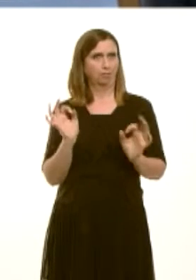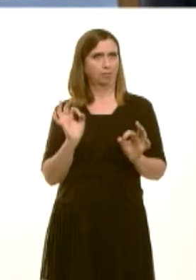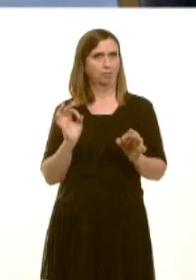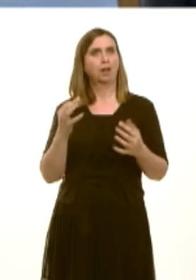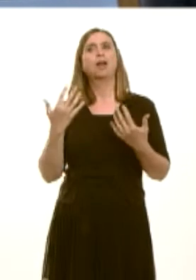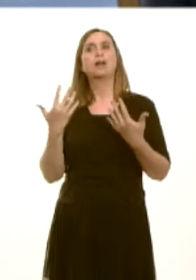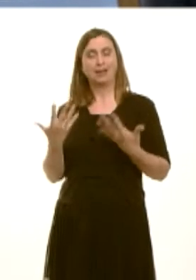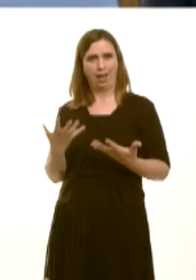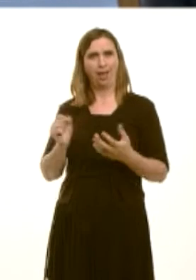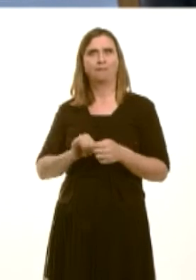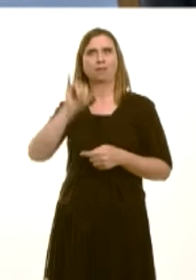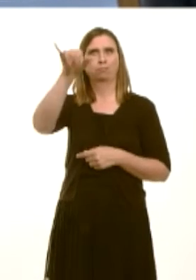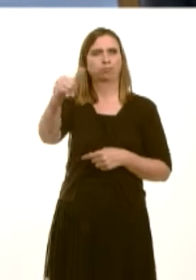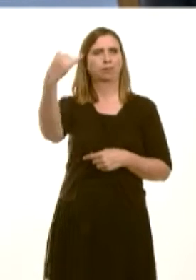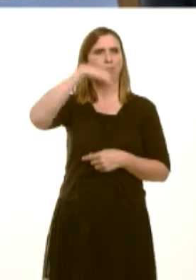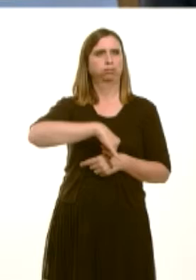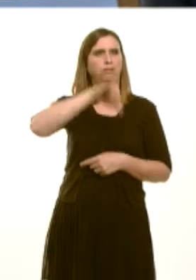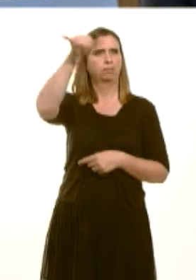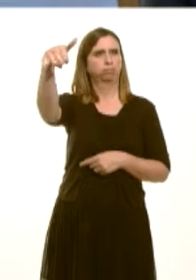link. We have seen